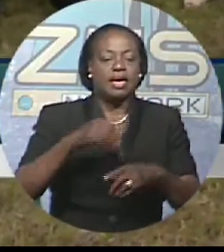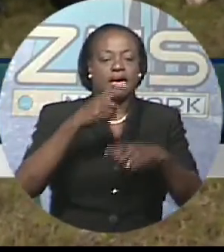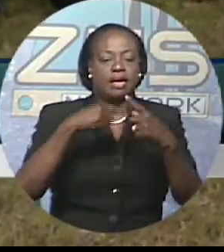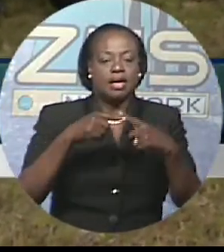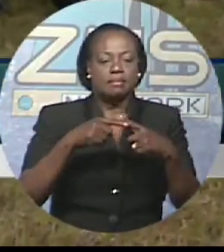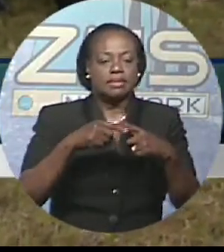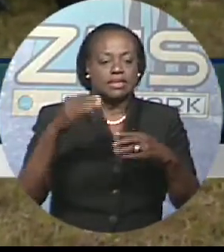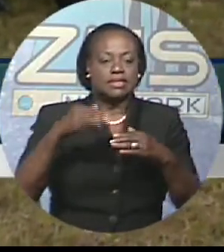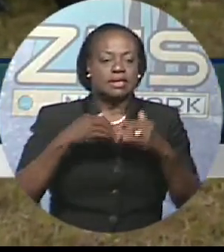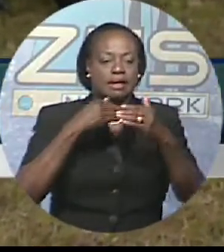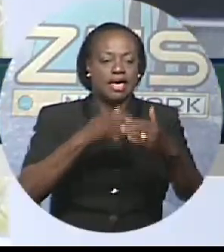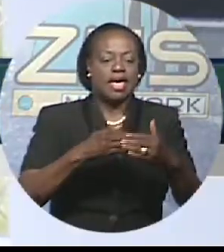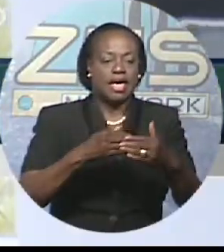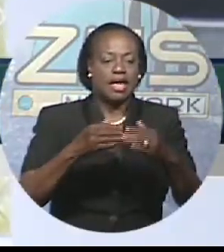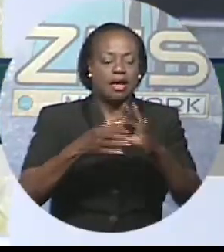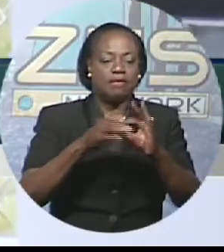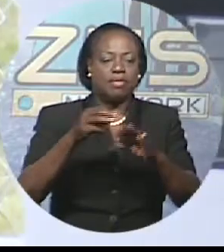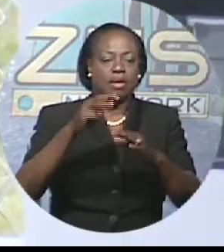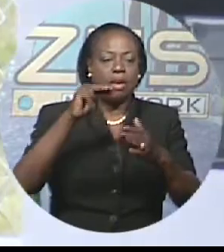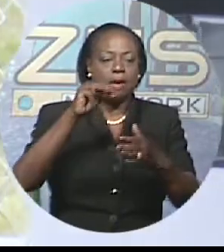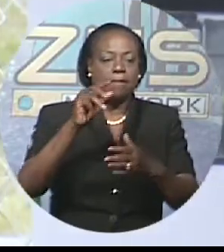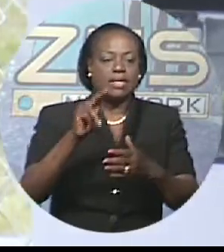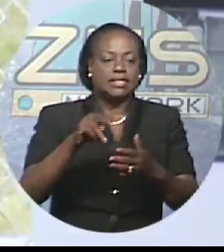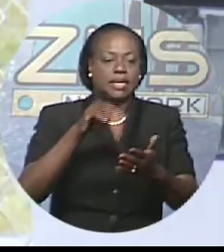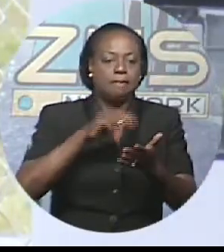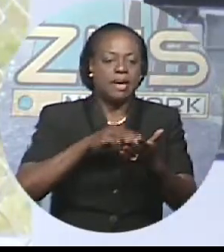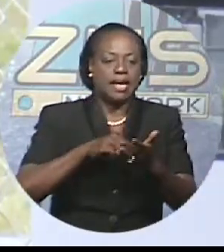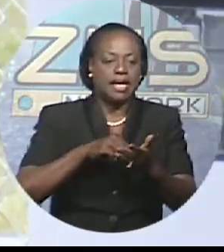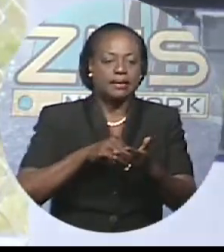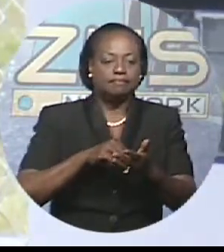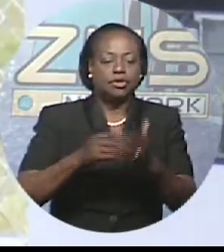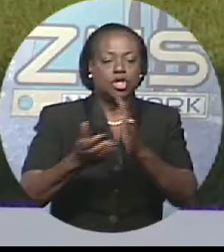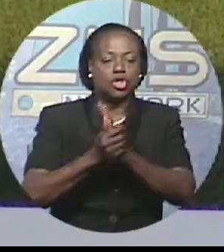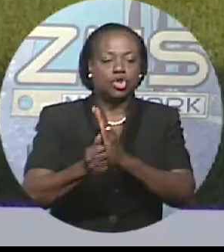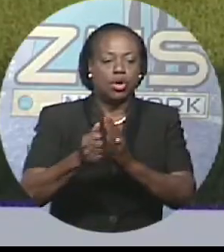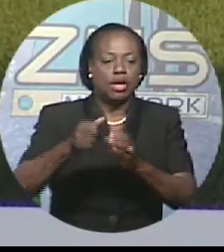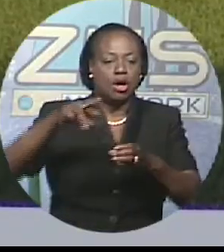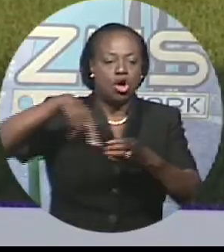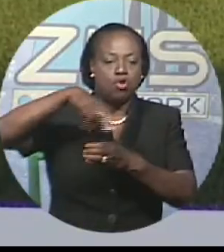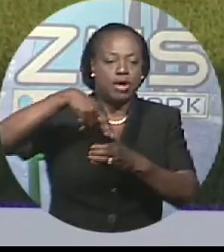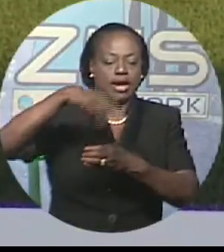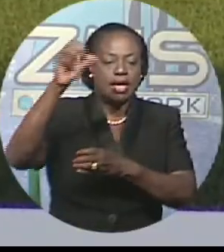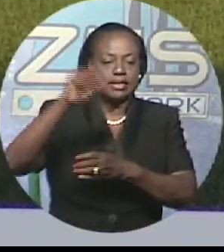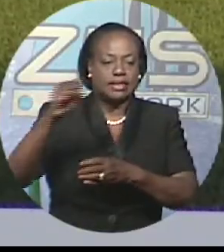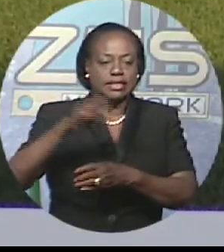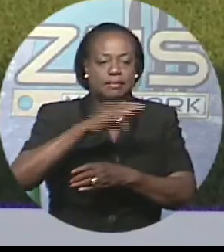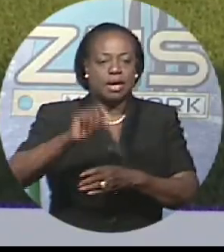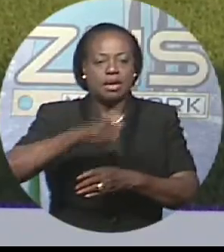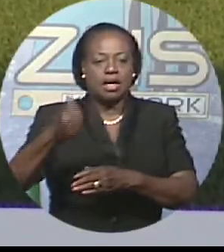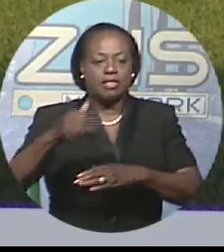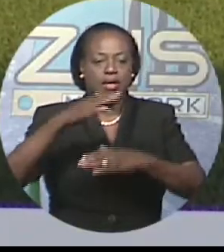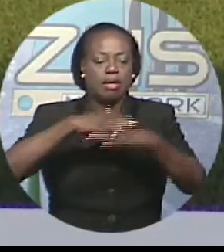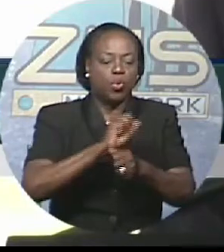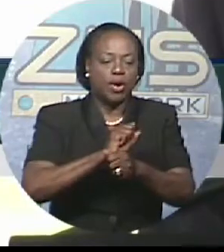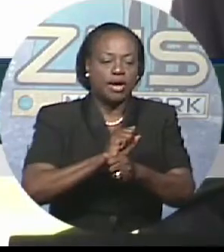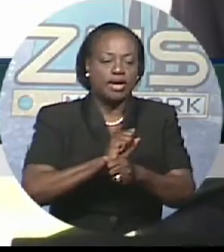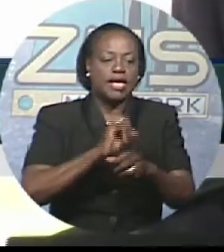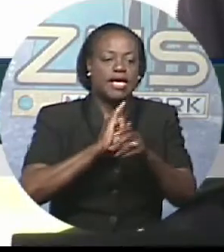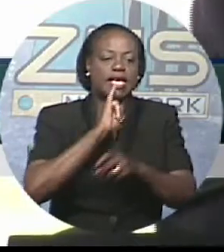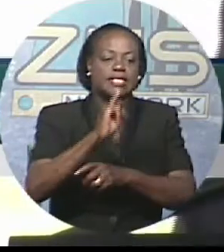possibly, for Bahamians to control this industry. Because of its geographical location, the Prime Minister is confident that Andros could become